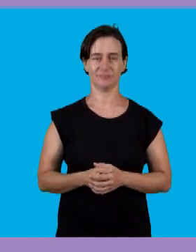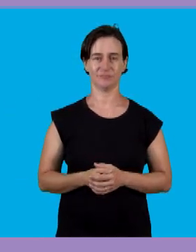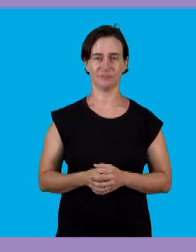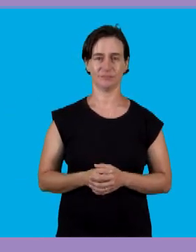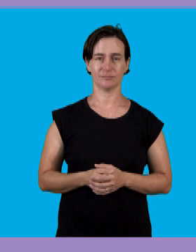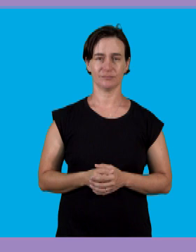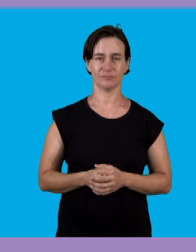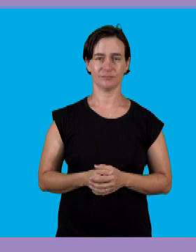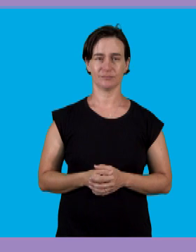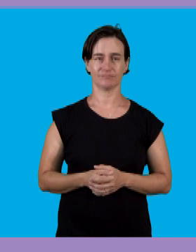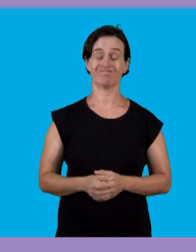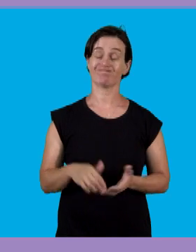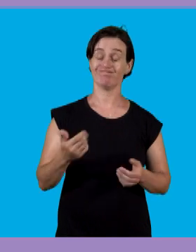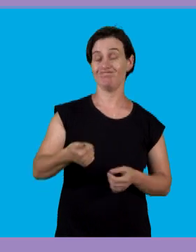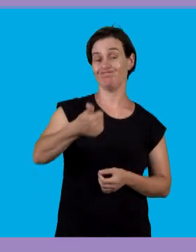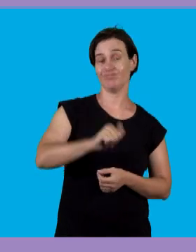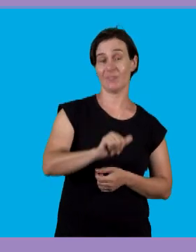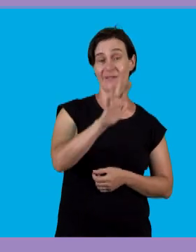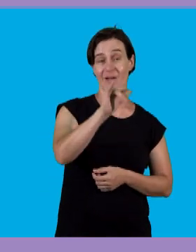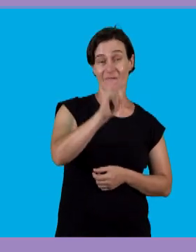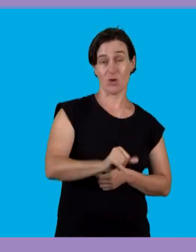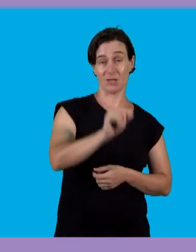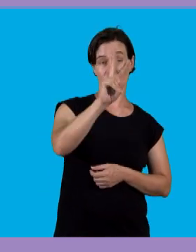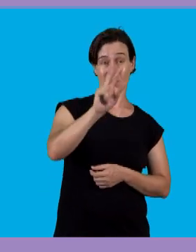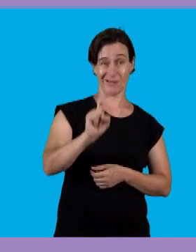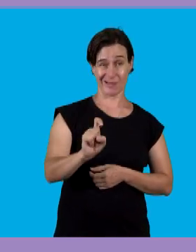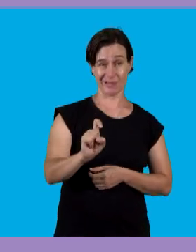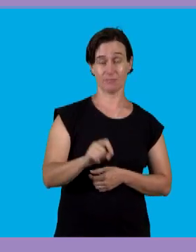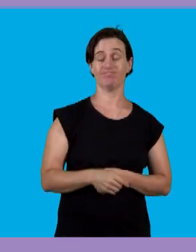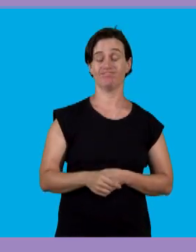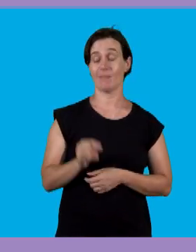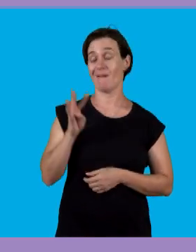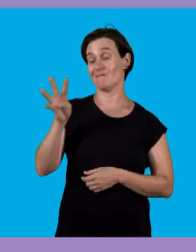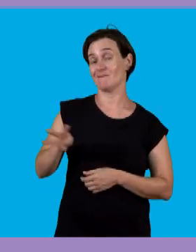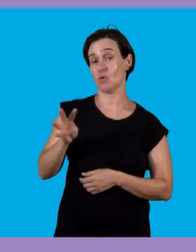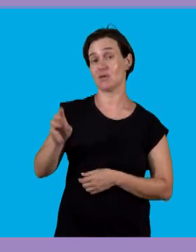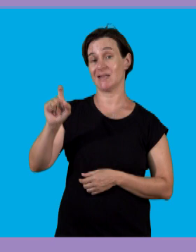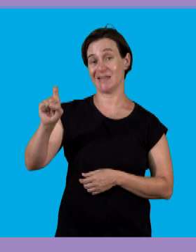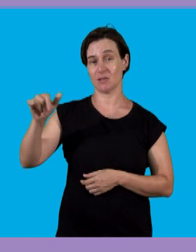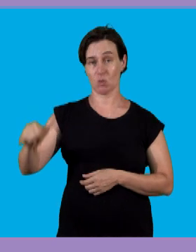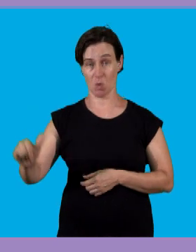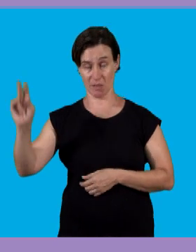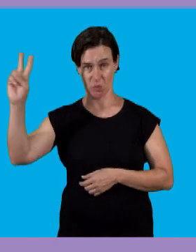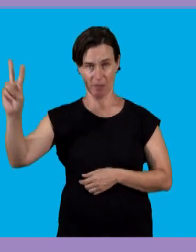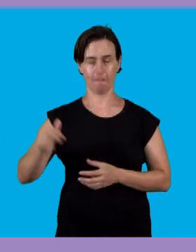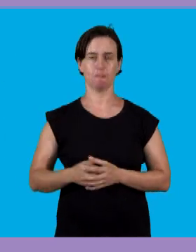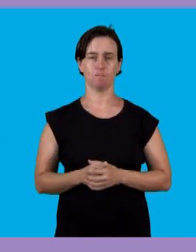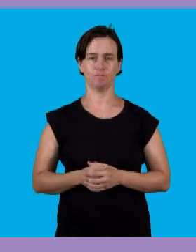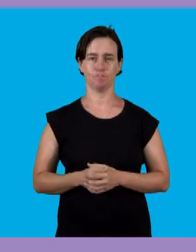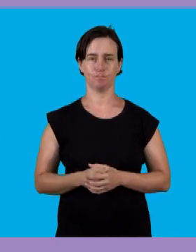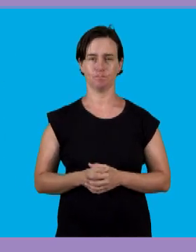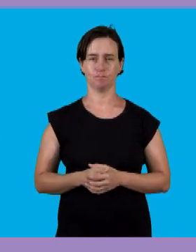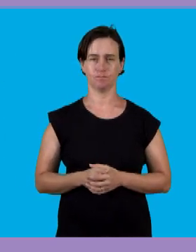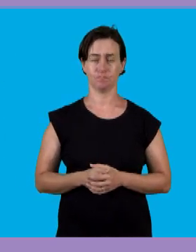terms. Let's look at 5y squared x and 14xy squared.